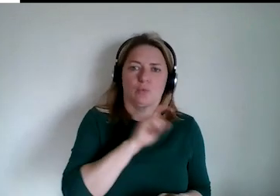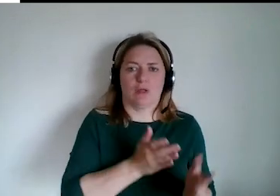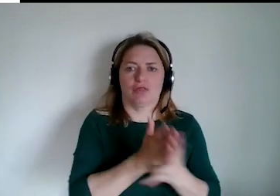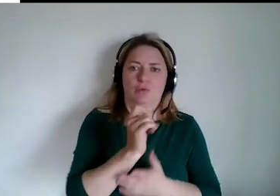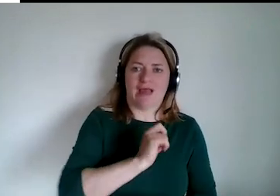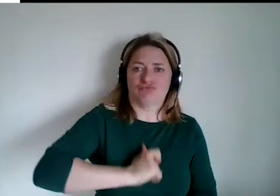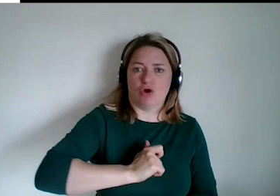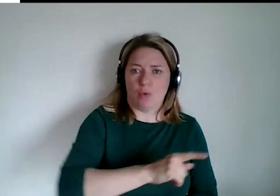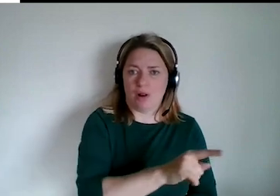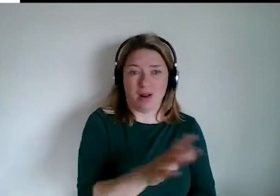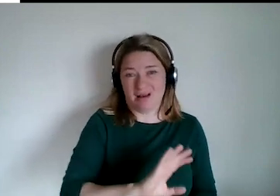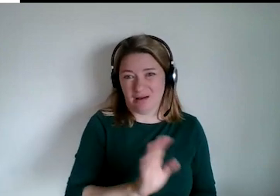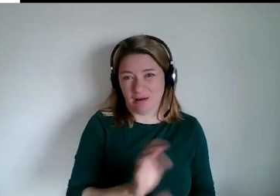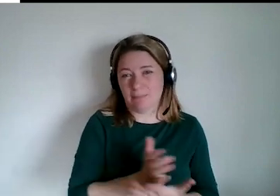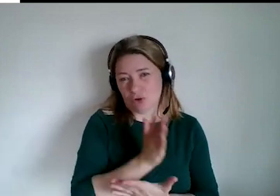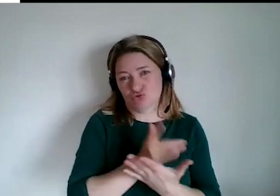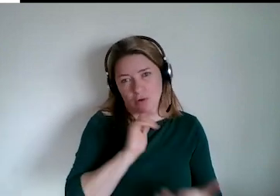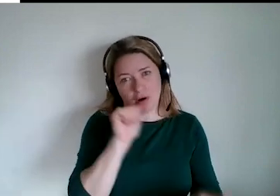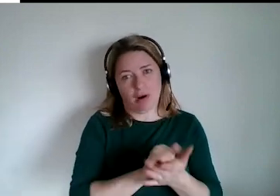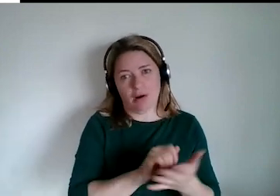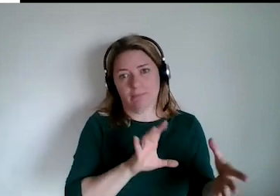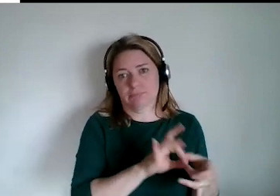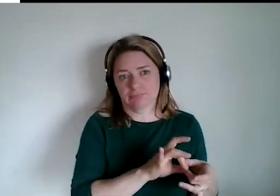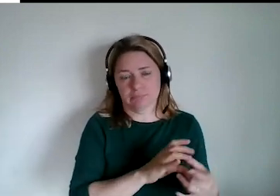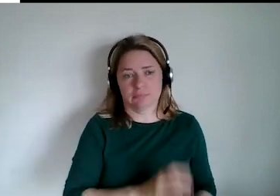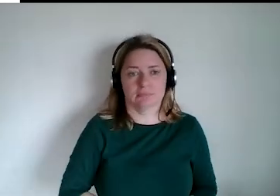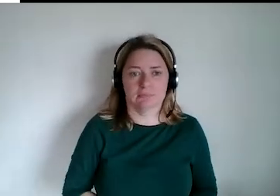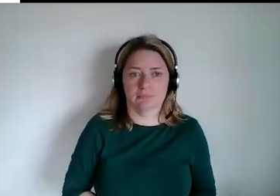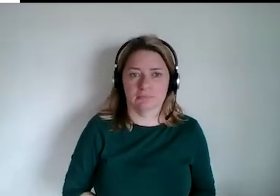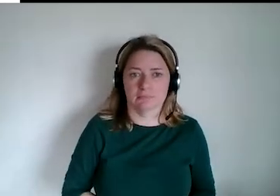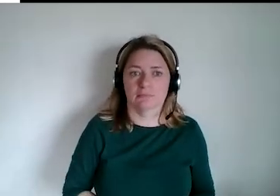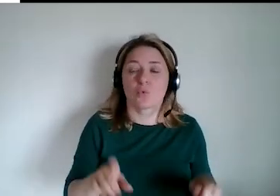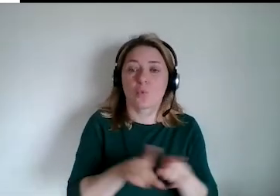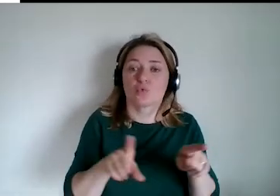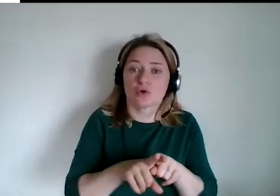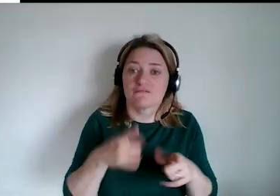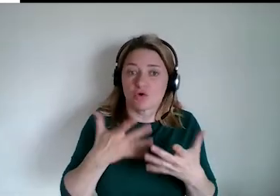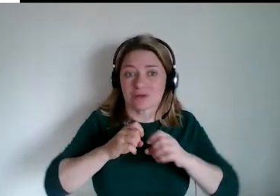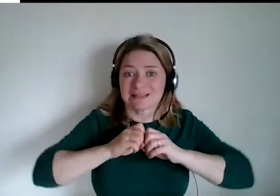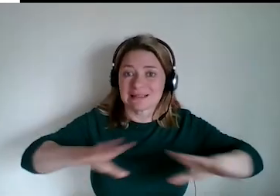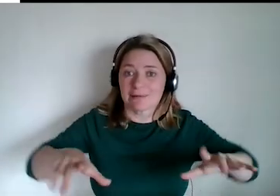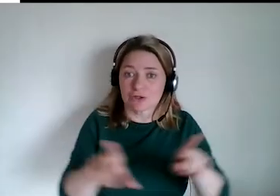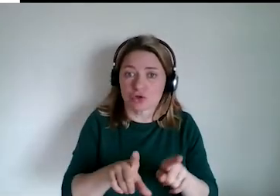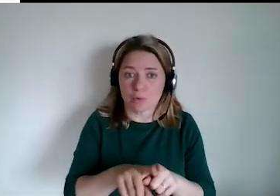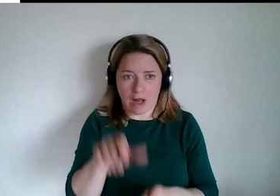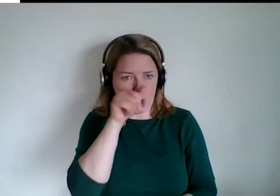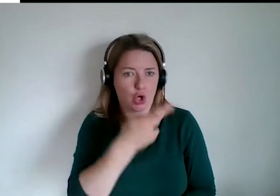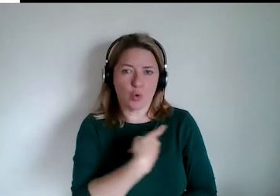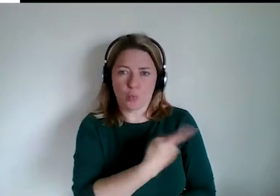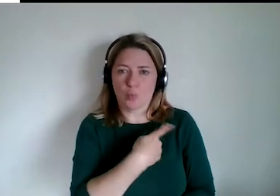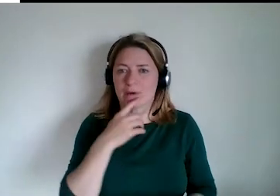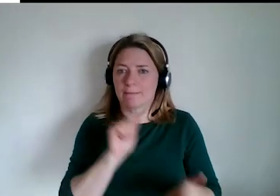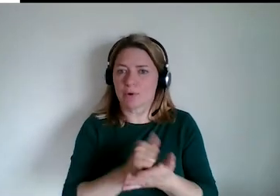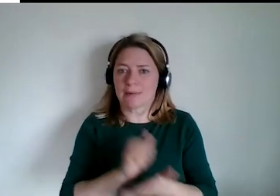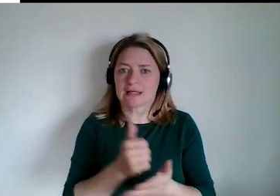institutional role. And also in terms of dissemination, try and get, we've published it already. We've had a